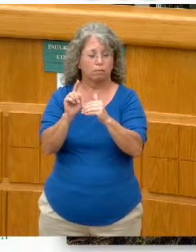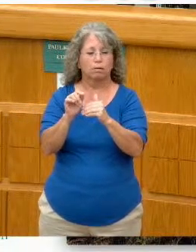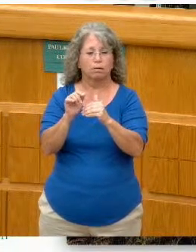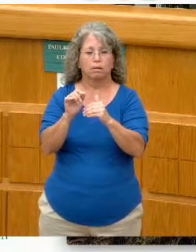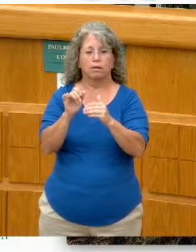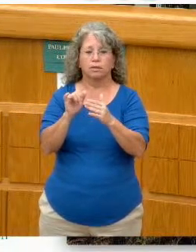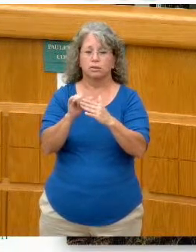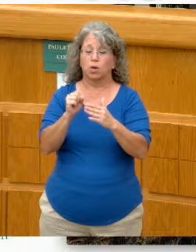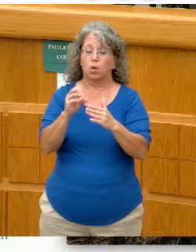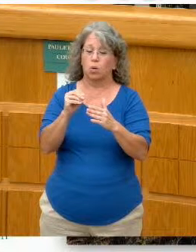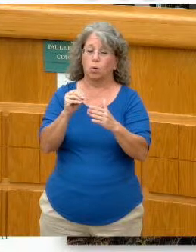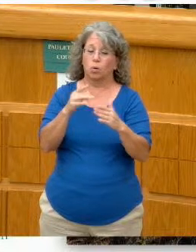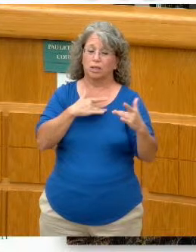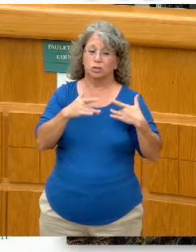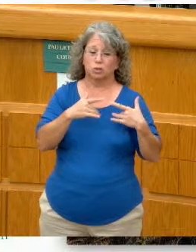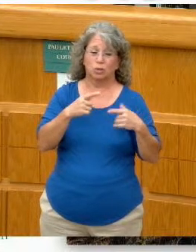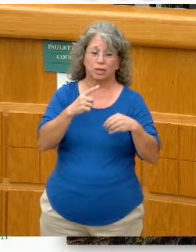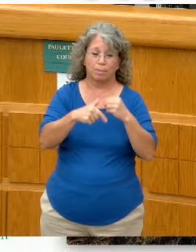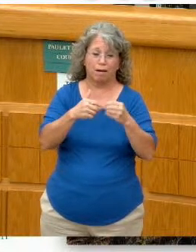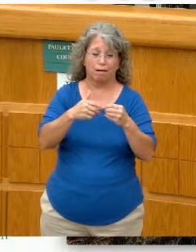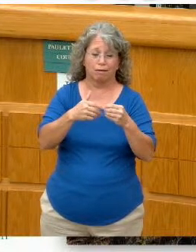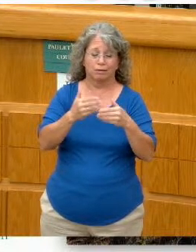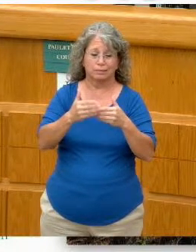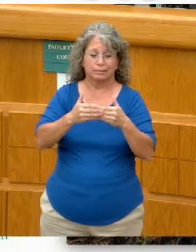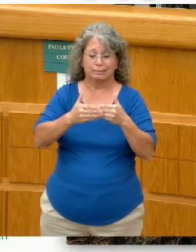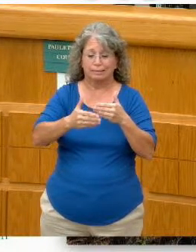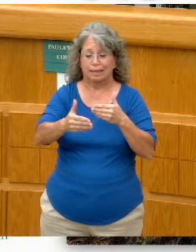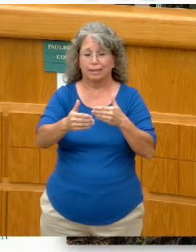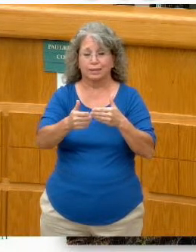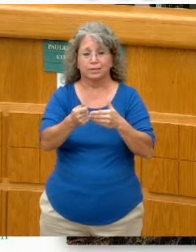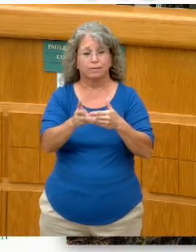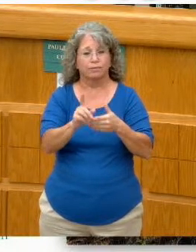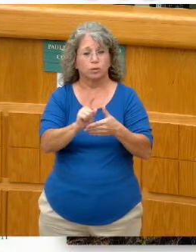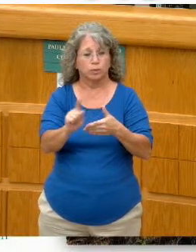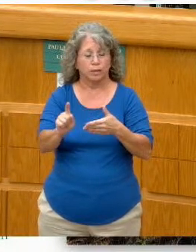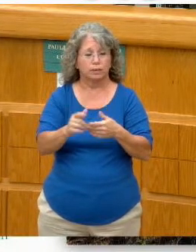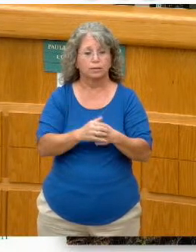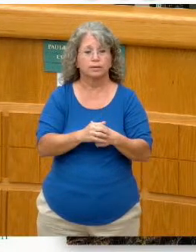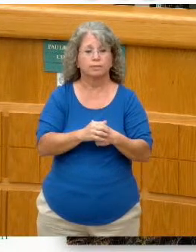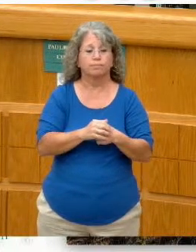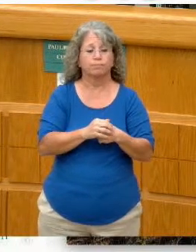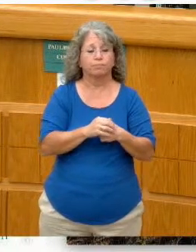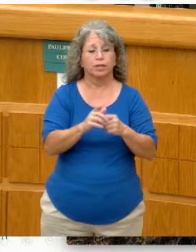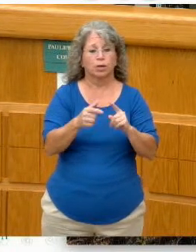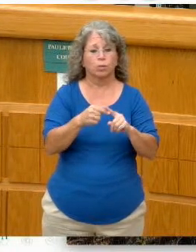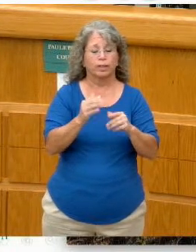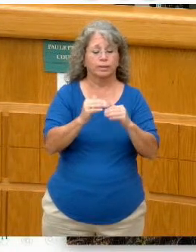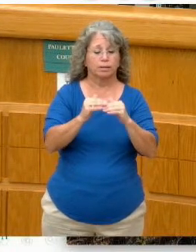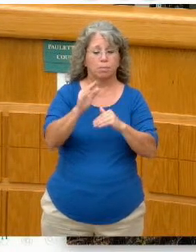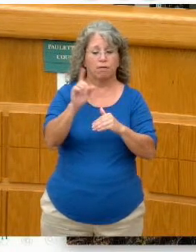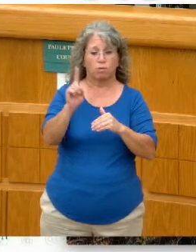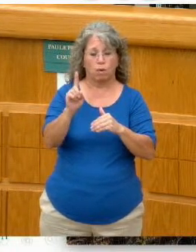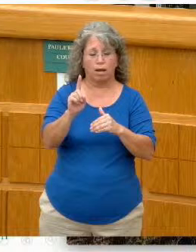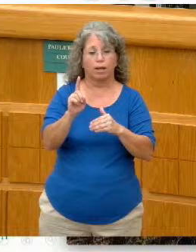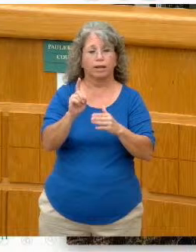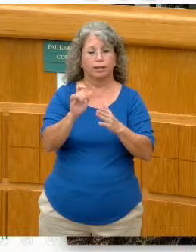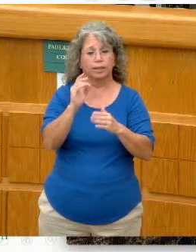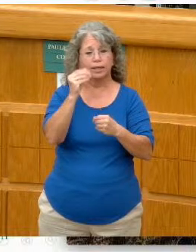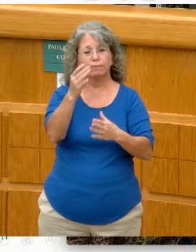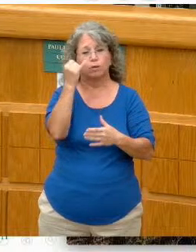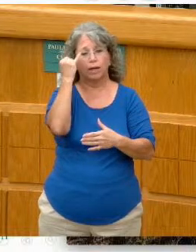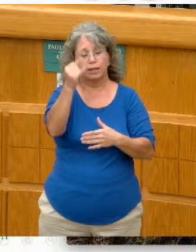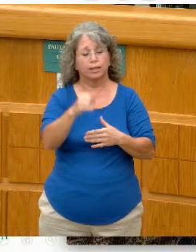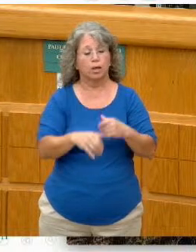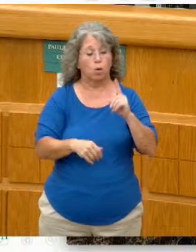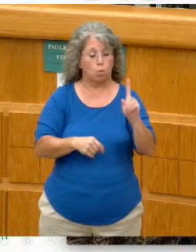rate of 1.1 isn't that high. And to give you an idea of what this relates to, if one person